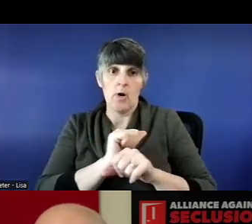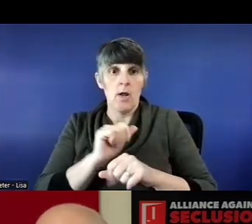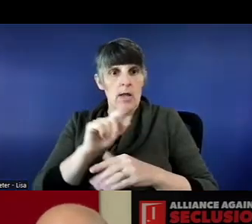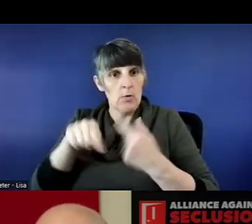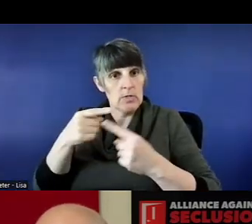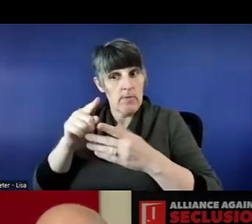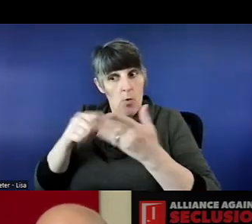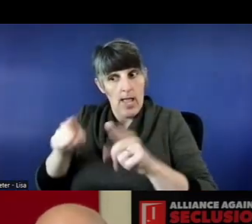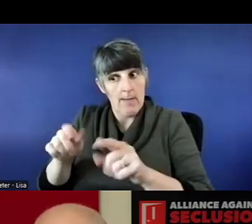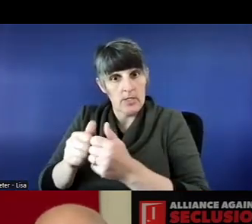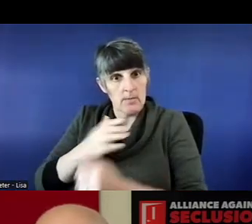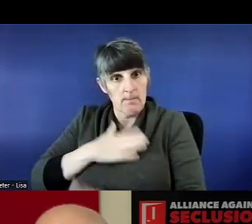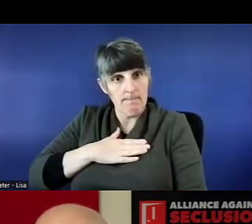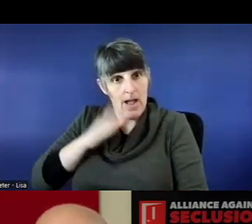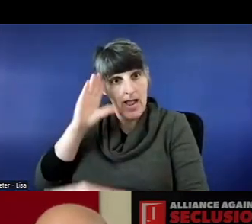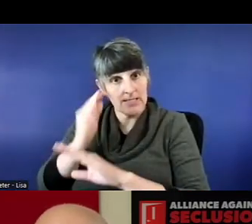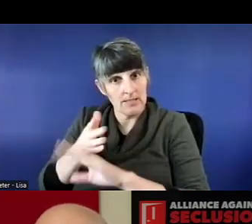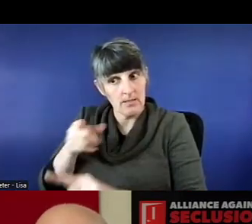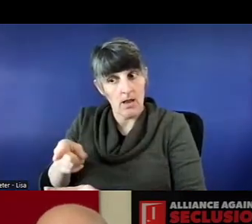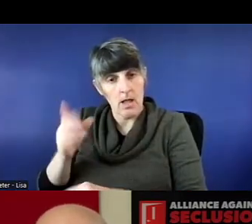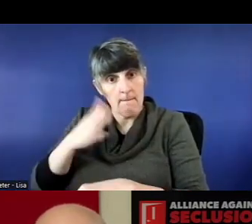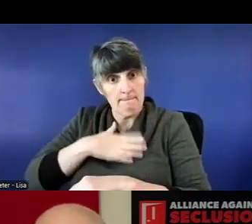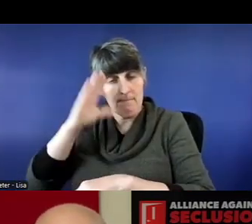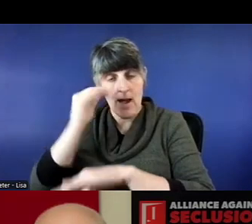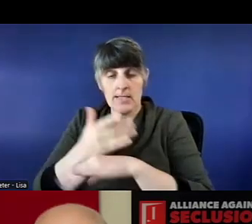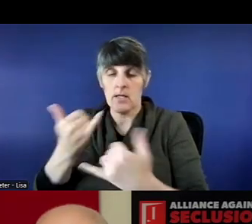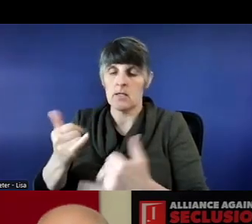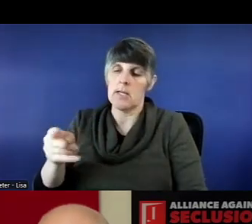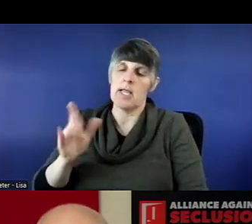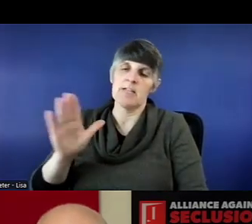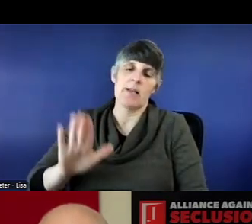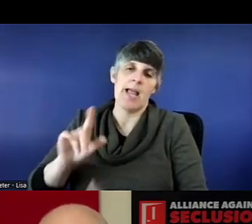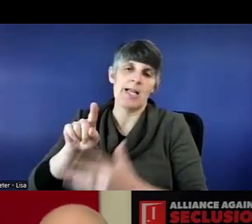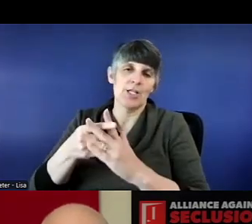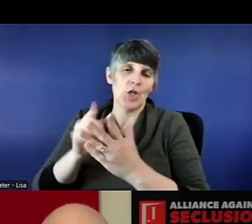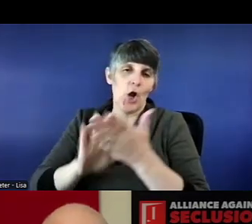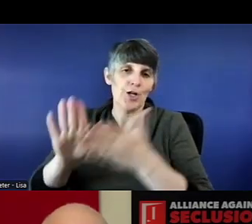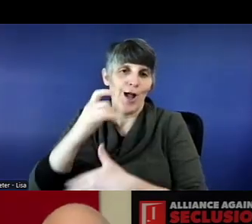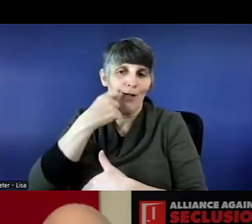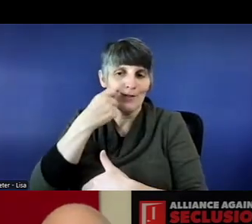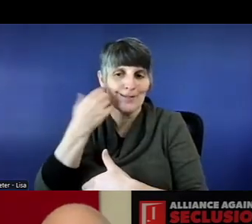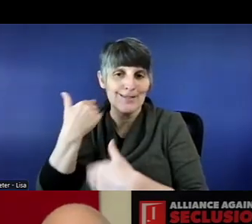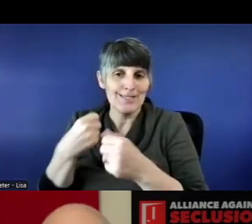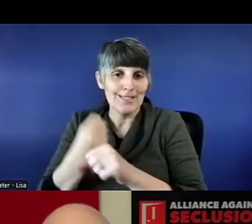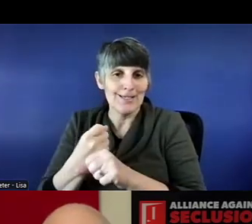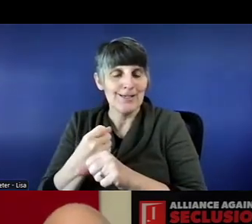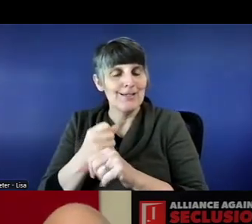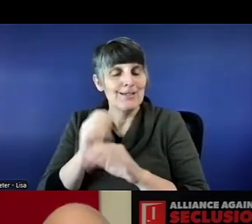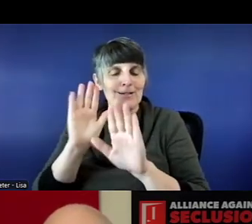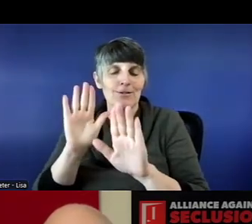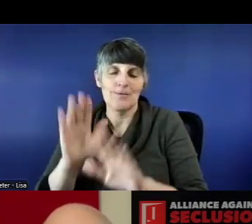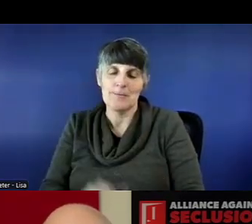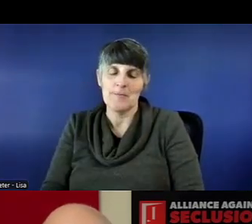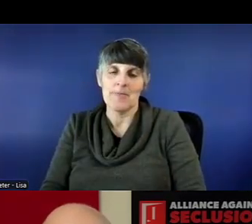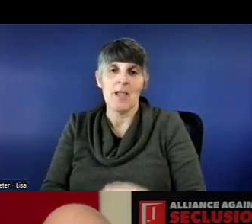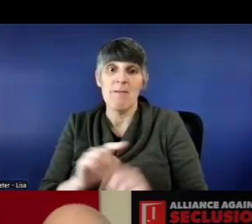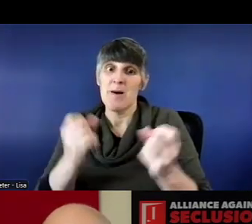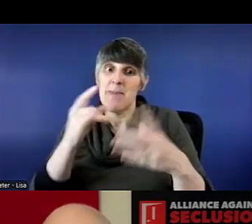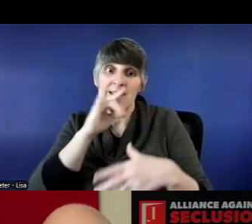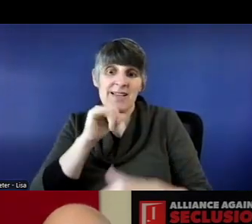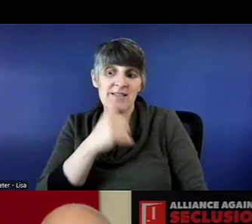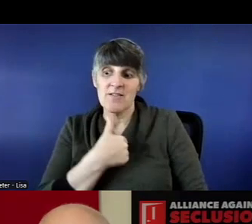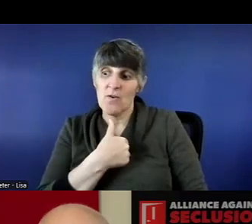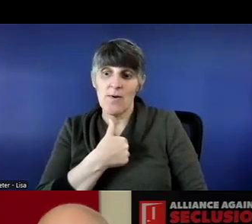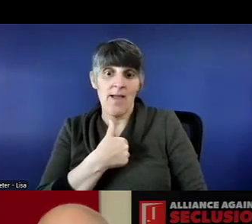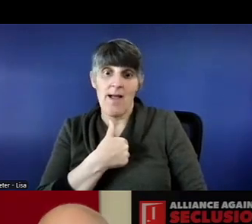happened to my son. My son today is doing fantastic. He started college earlier this year. He's doing really well. But a lot of kids aren't